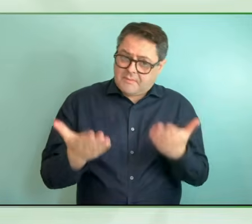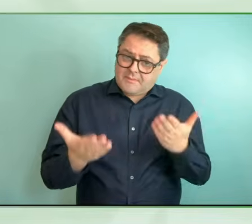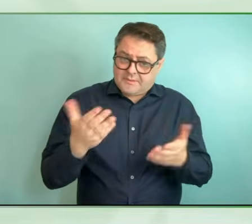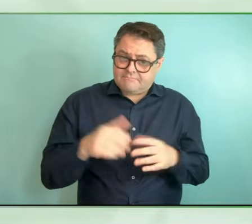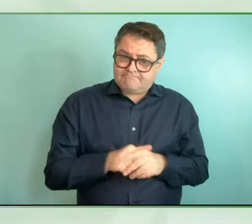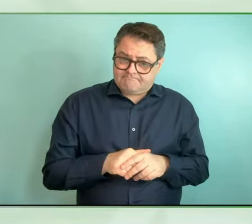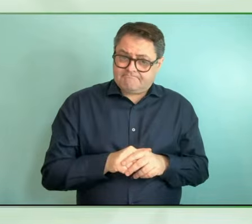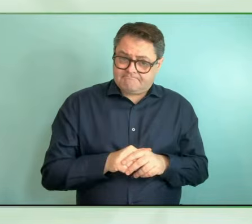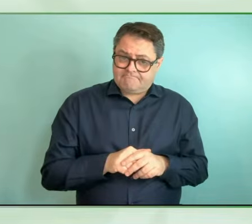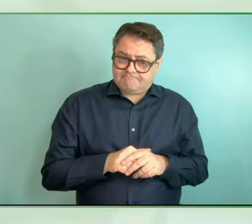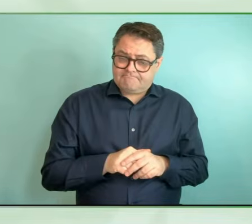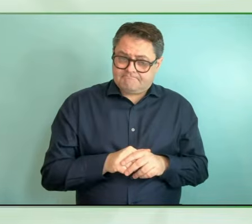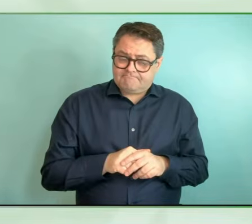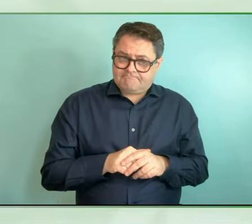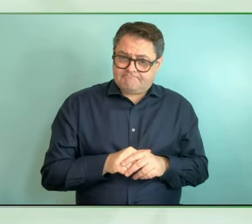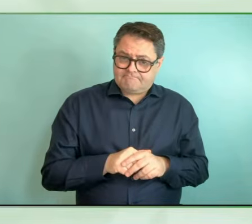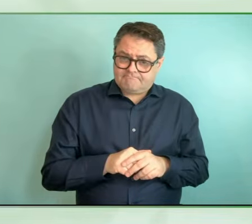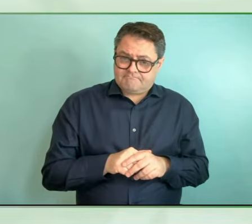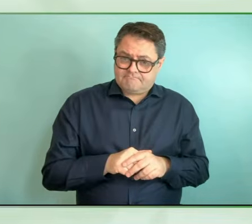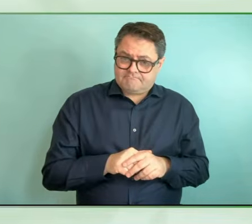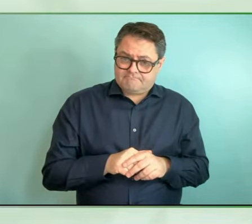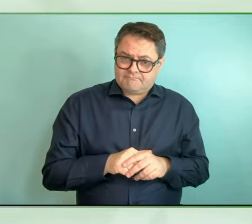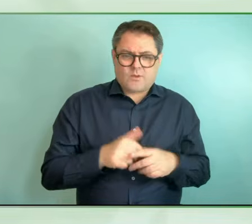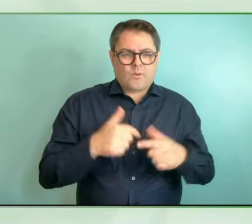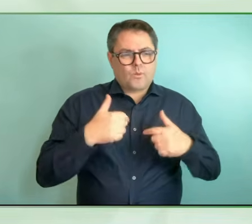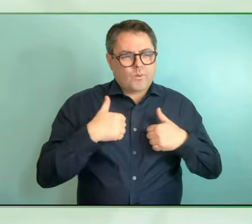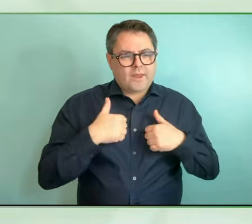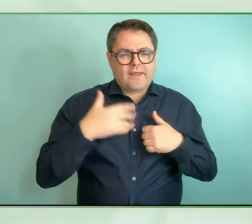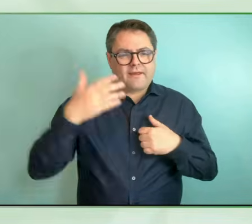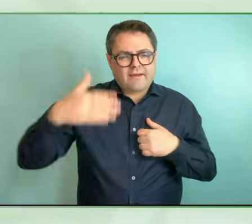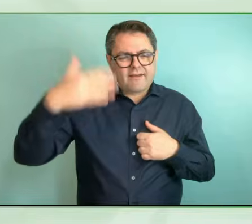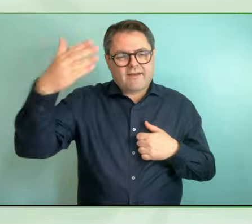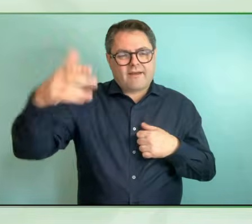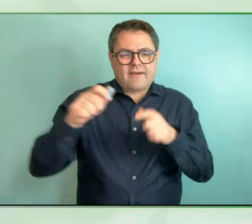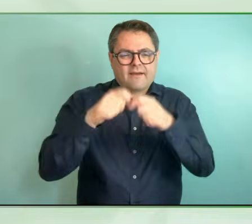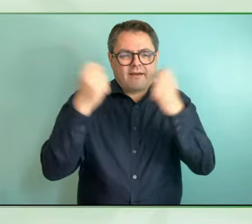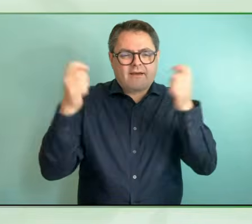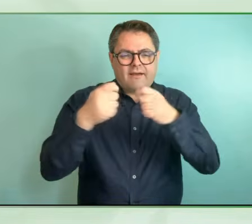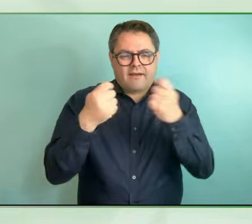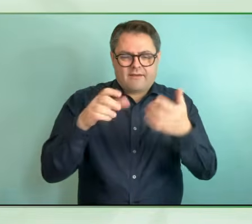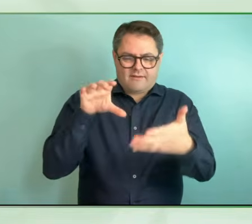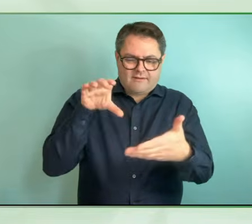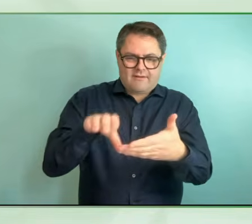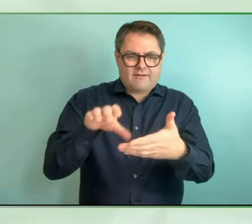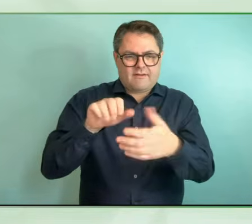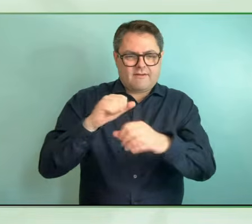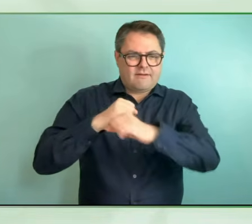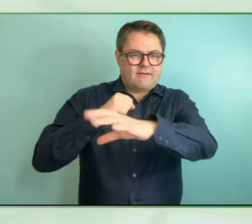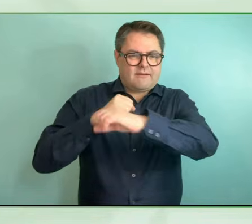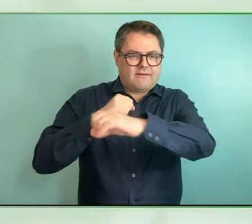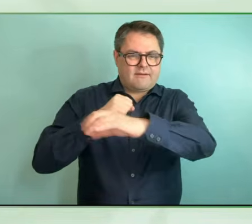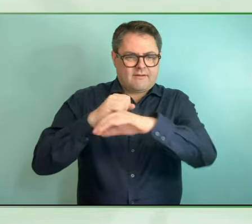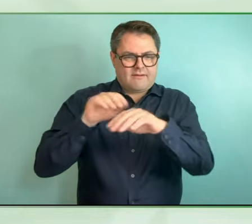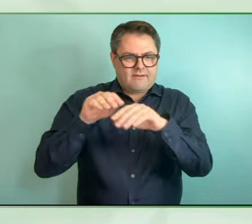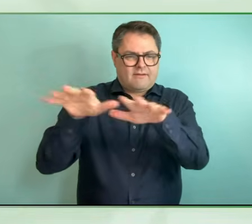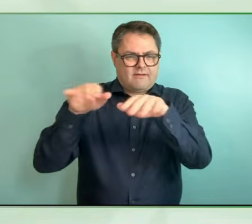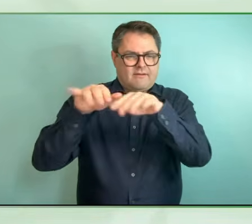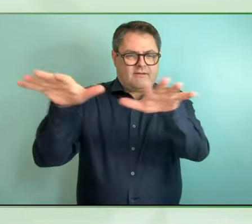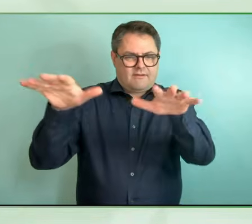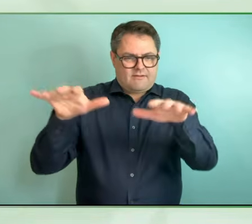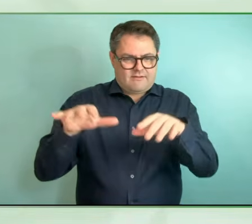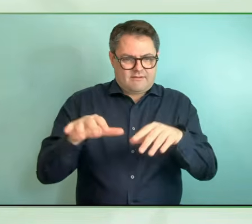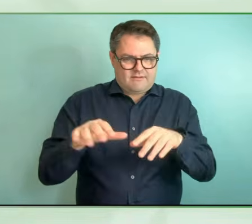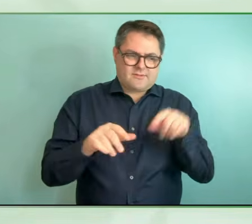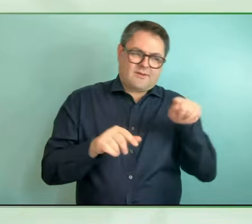we give out press releases, etc., and of course, people in these organizations are also reading our